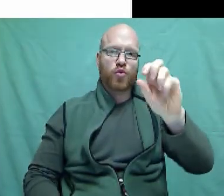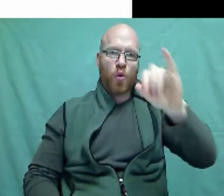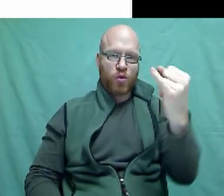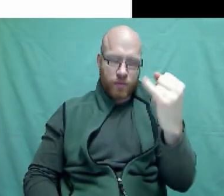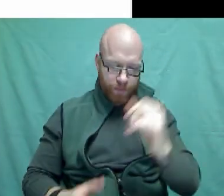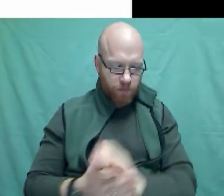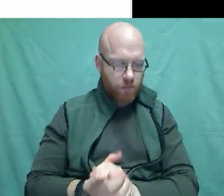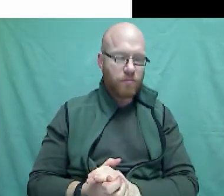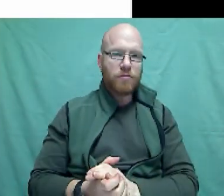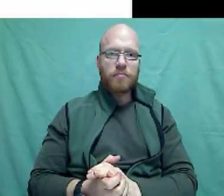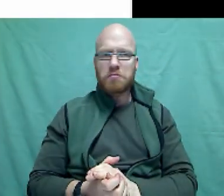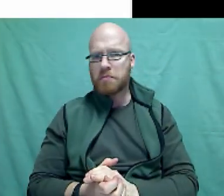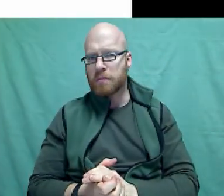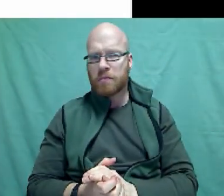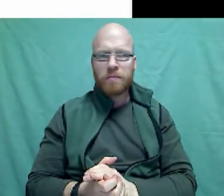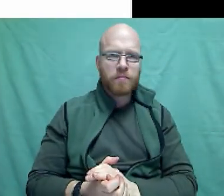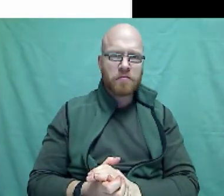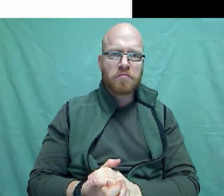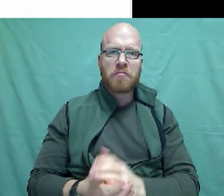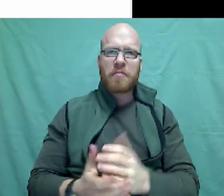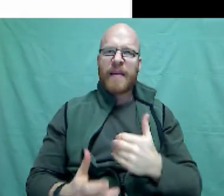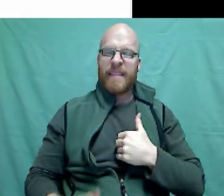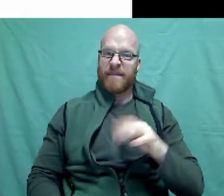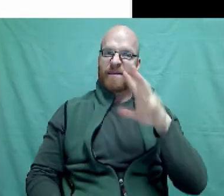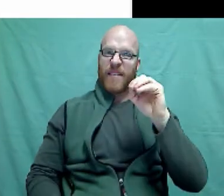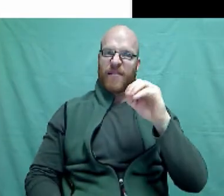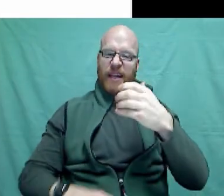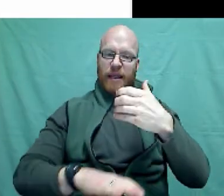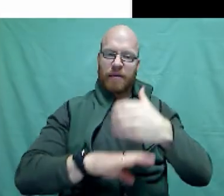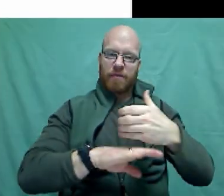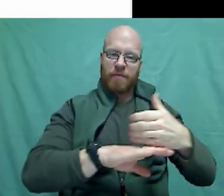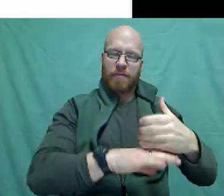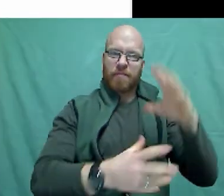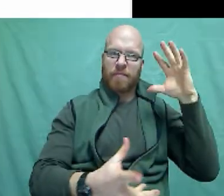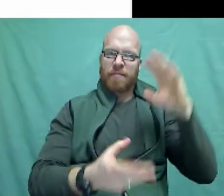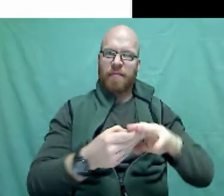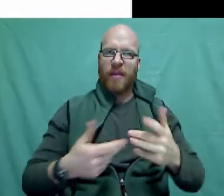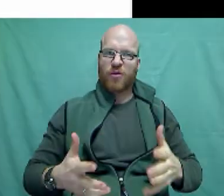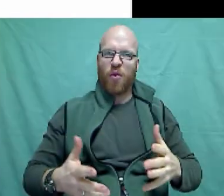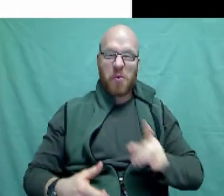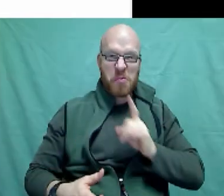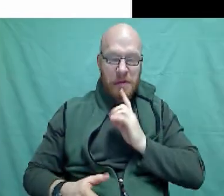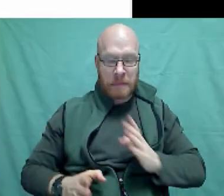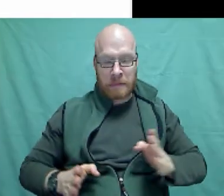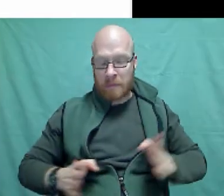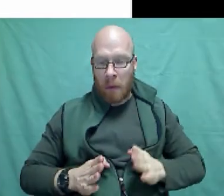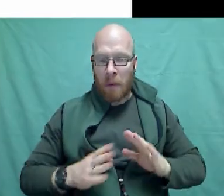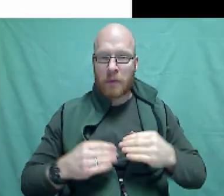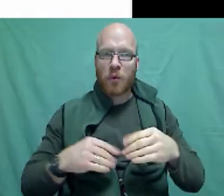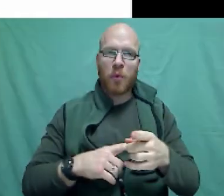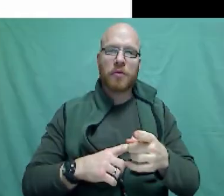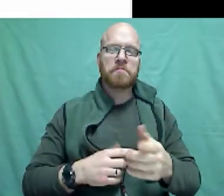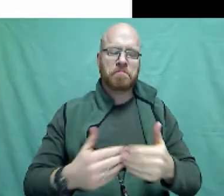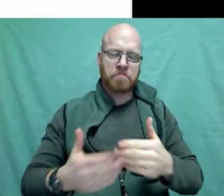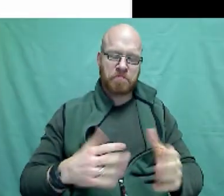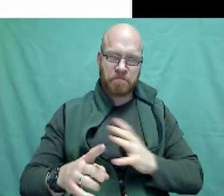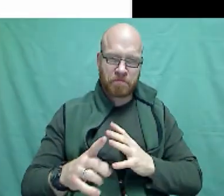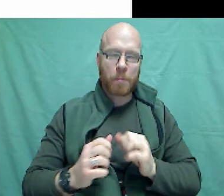orange juice. Those are the two popular juices there. There are 50 bottles in total. That's a small